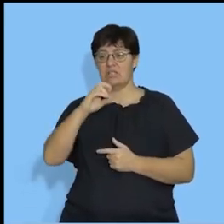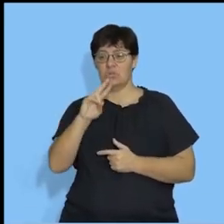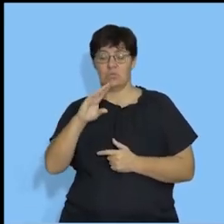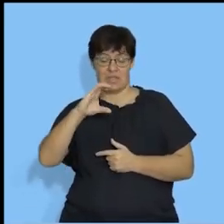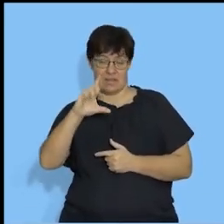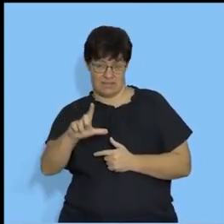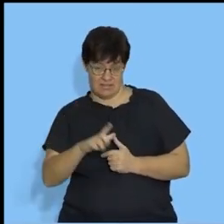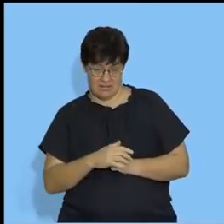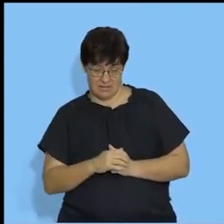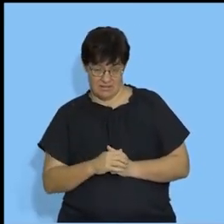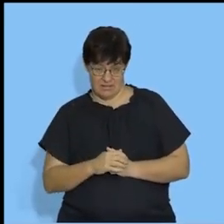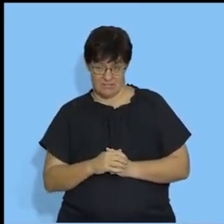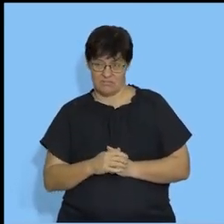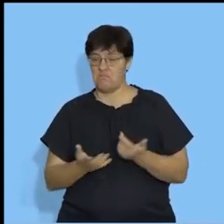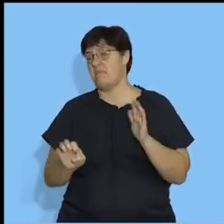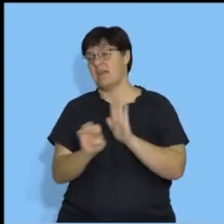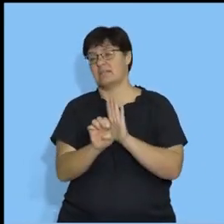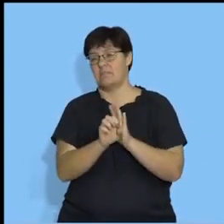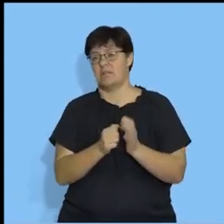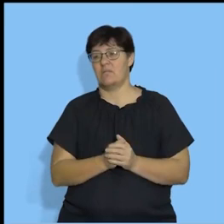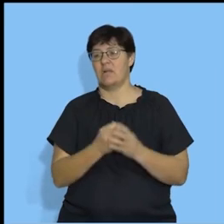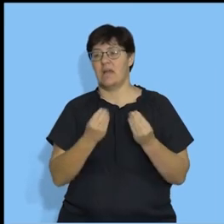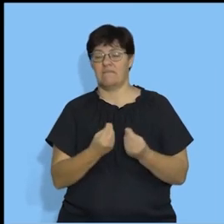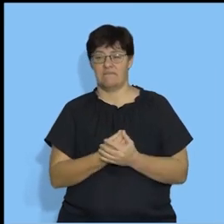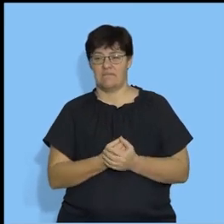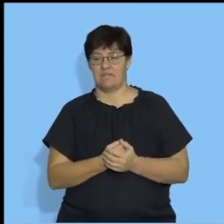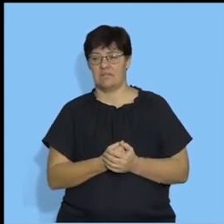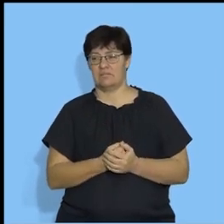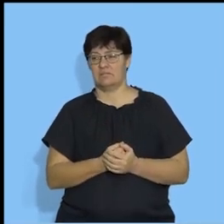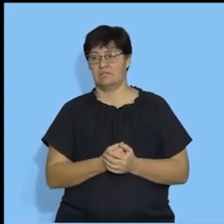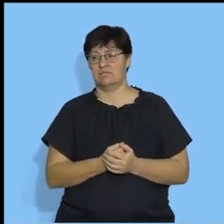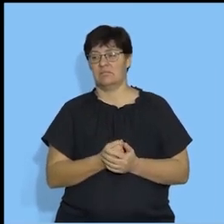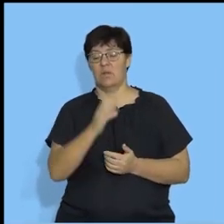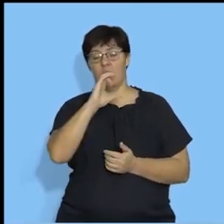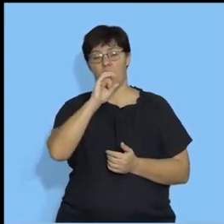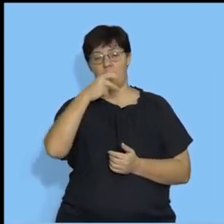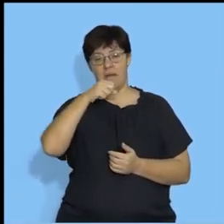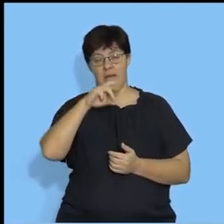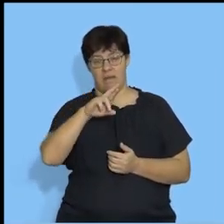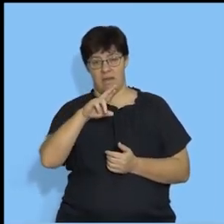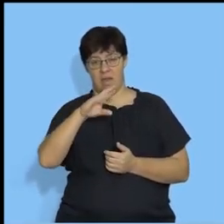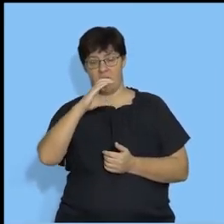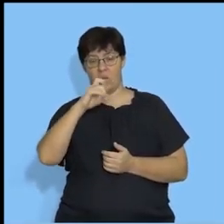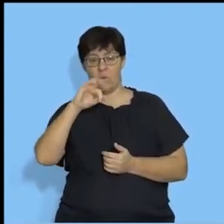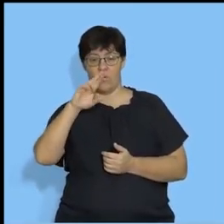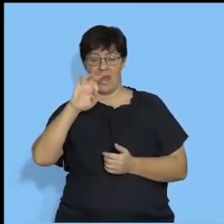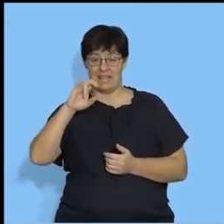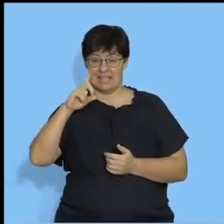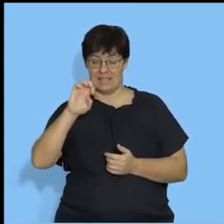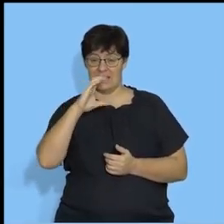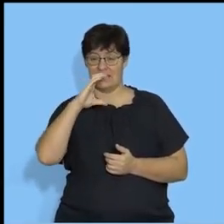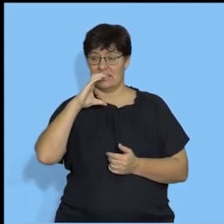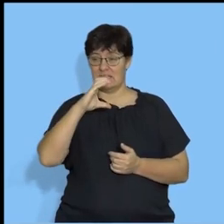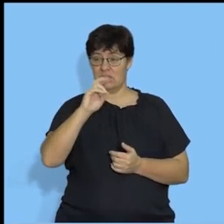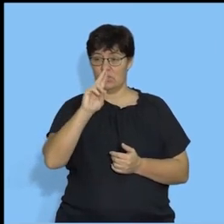for argument's sake, we've got a solution of what? Of copper chloride, okay? Right, so in this